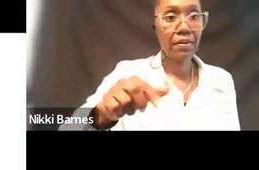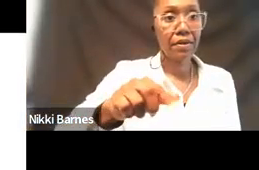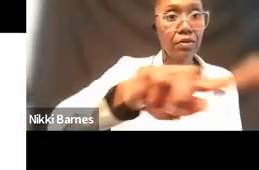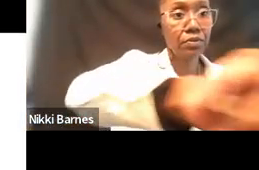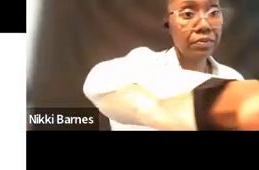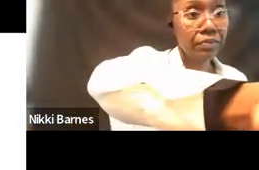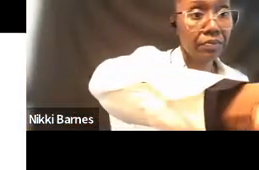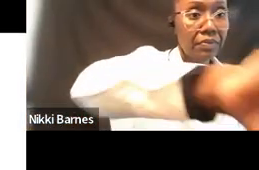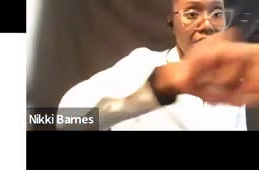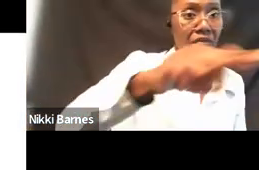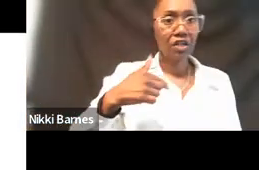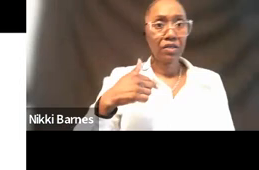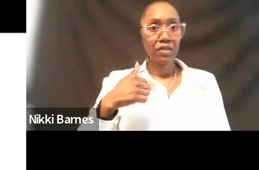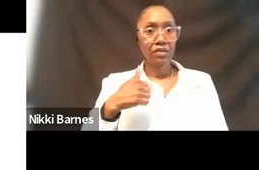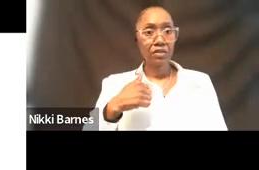this assessment?